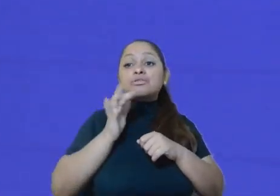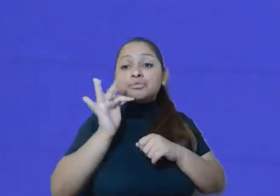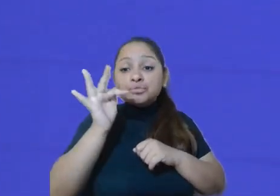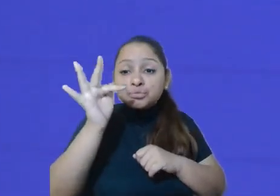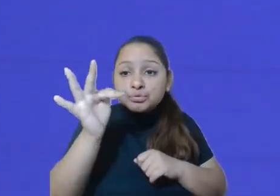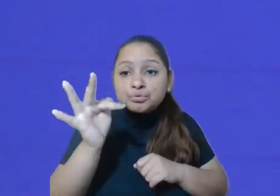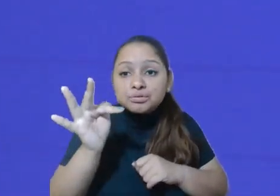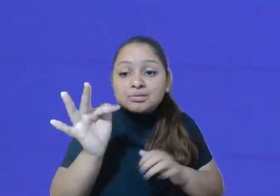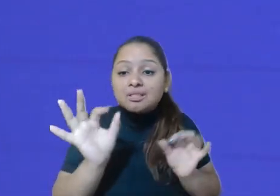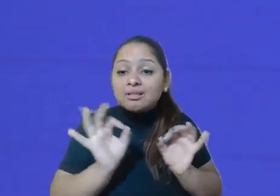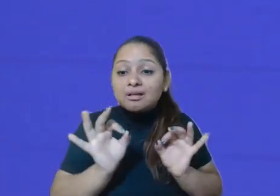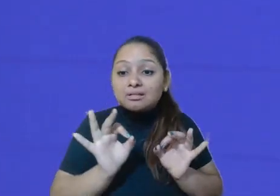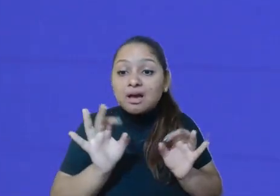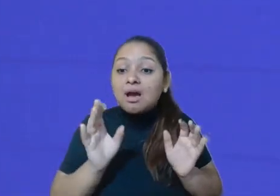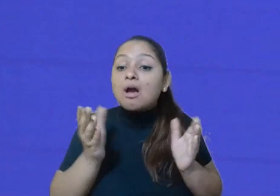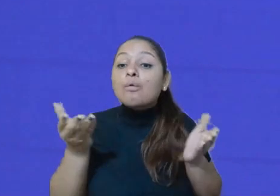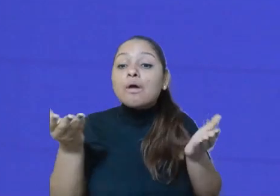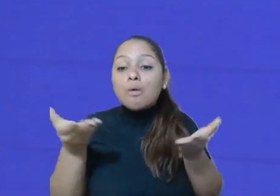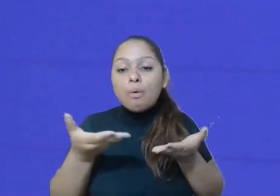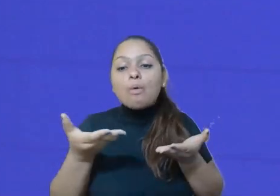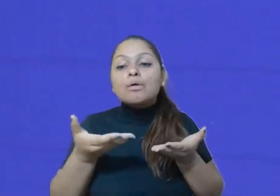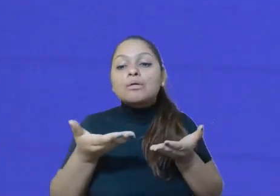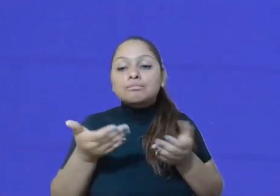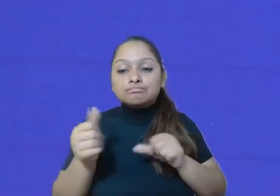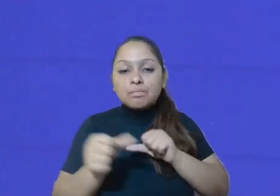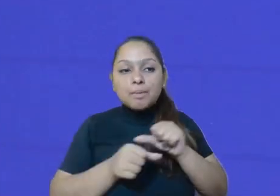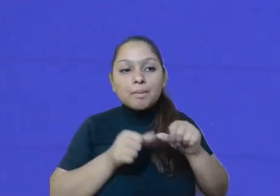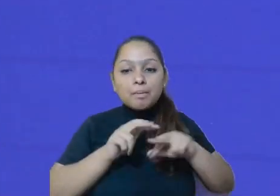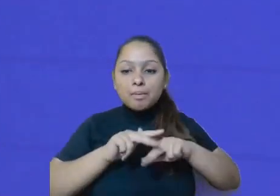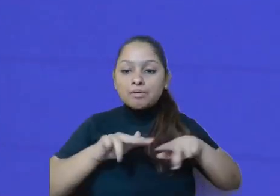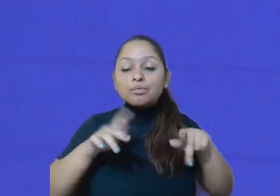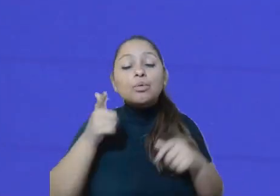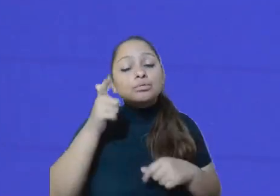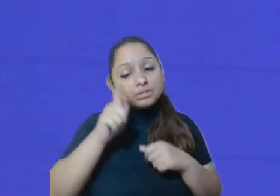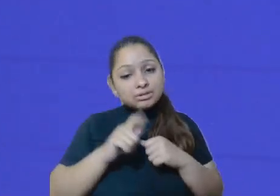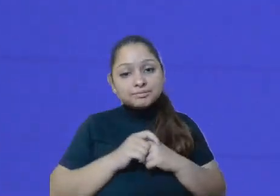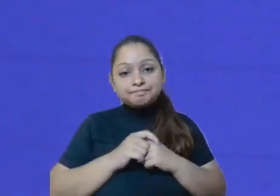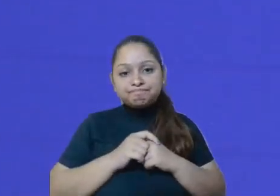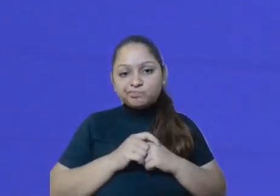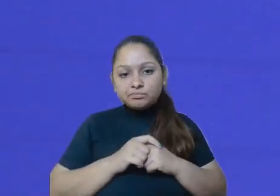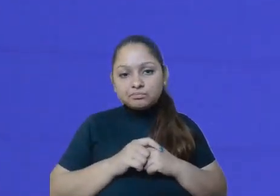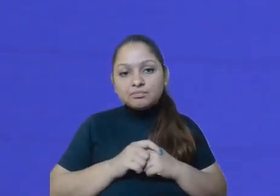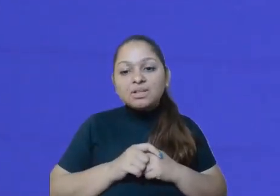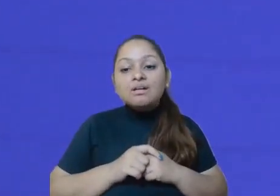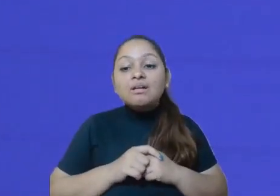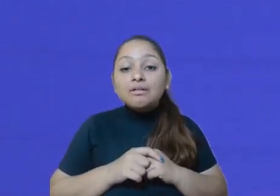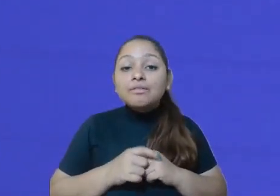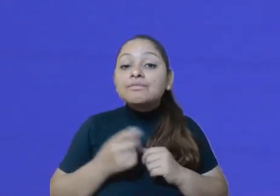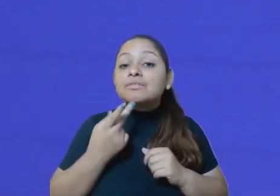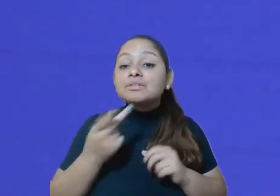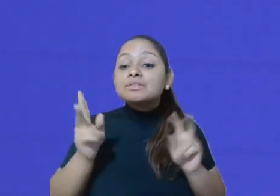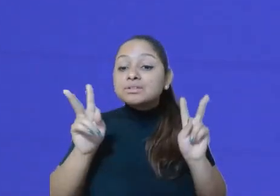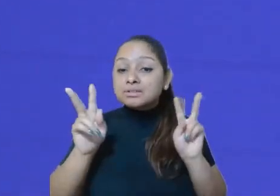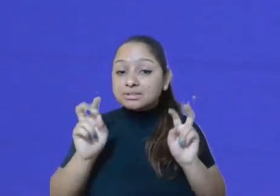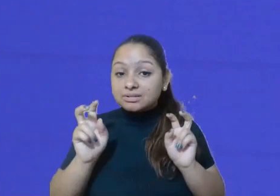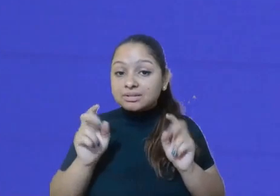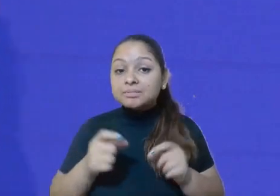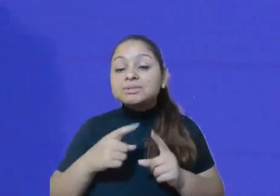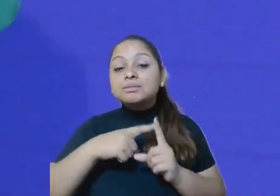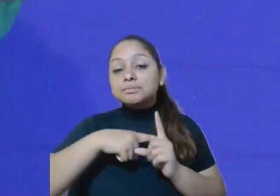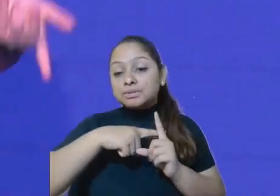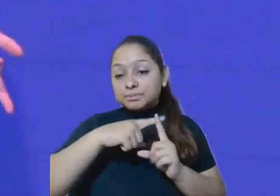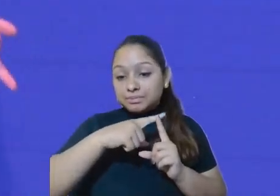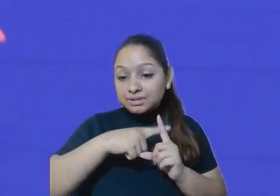say, just an overview of our climatic literacy program. And when you talk